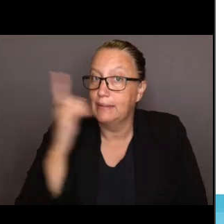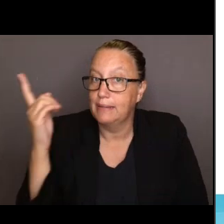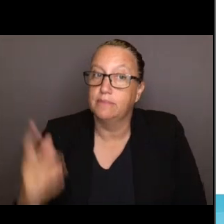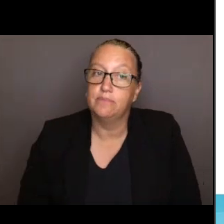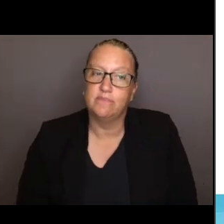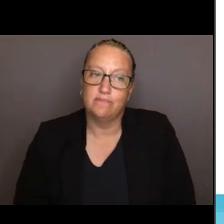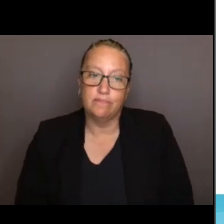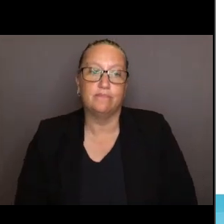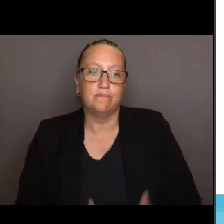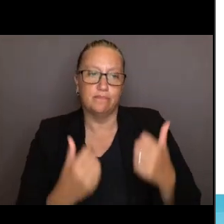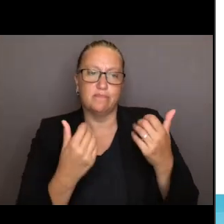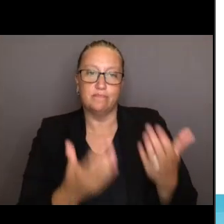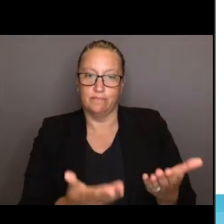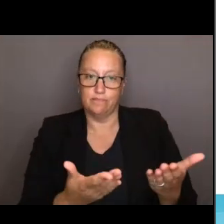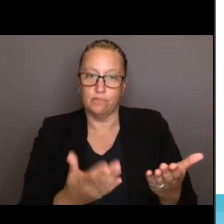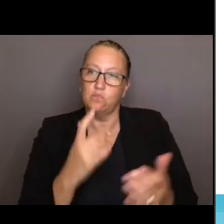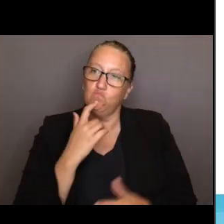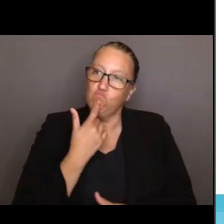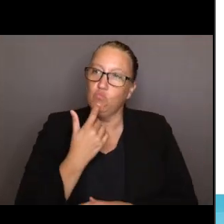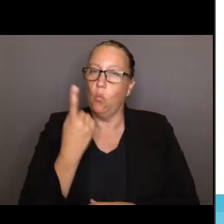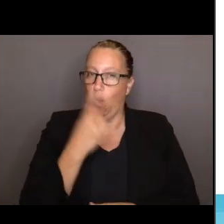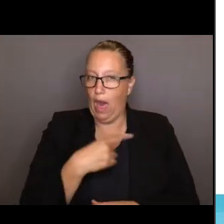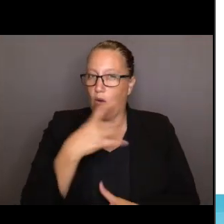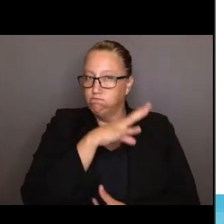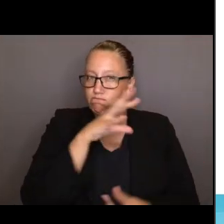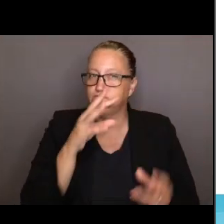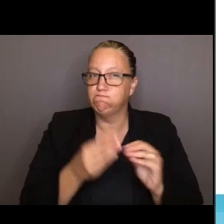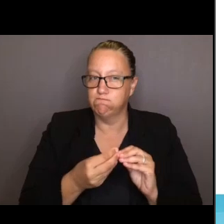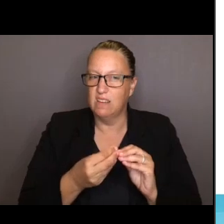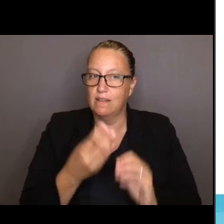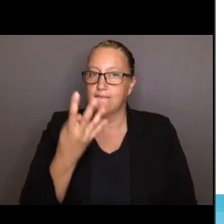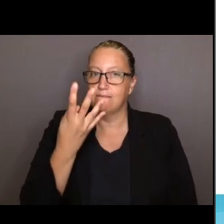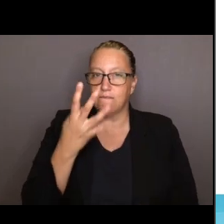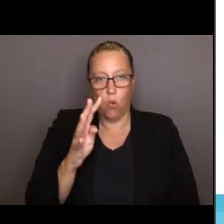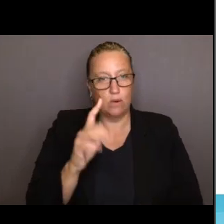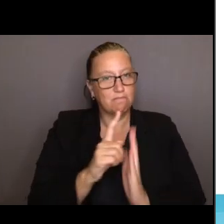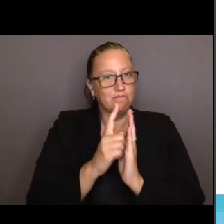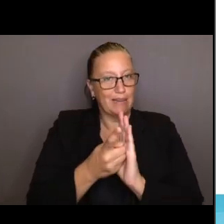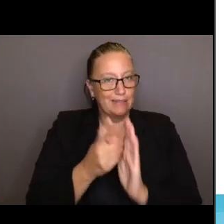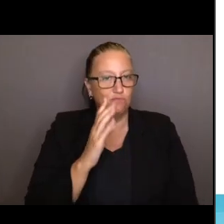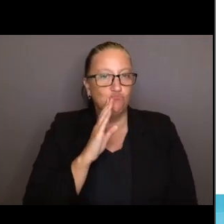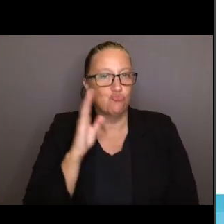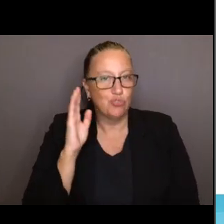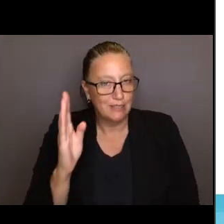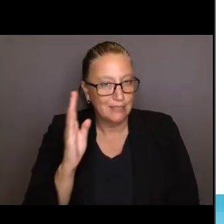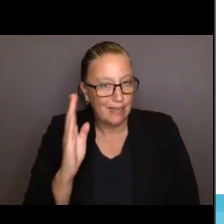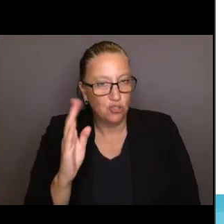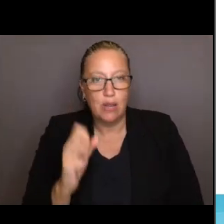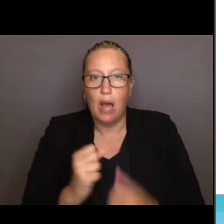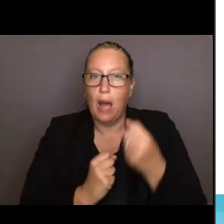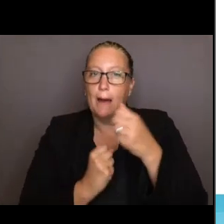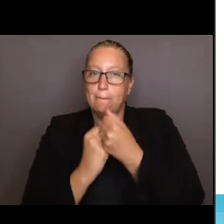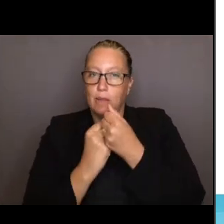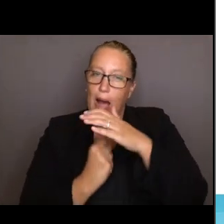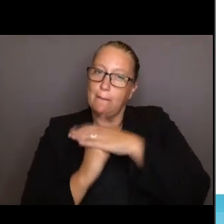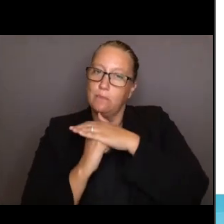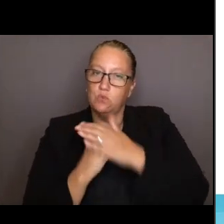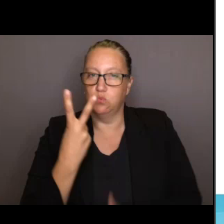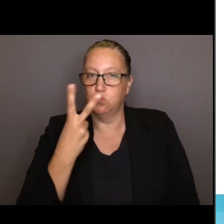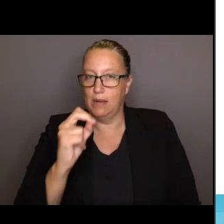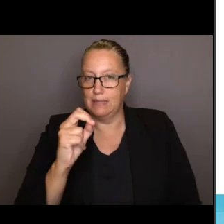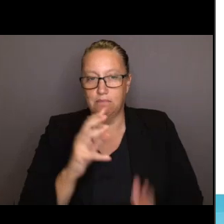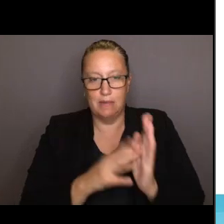This webinar is going to run for 1 hour. There'll be about 40 minutes of presentation time and up to 20 minutes of question time. So if